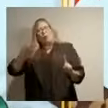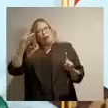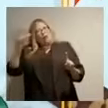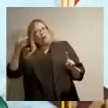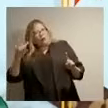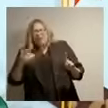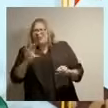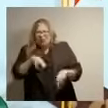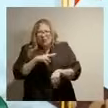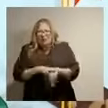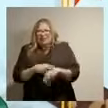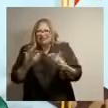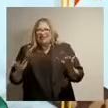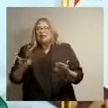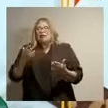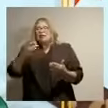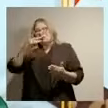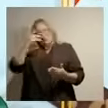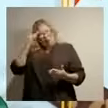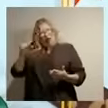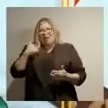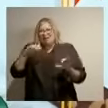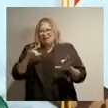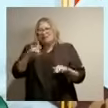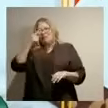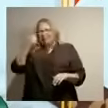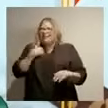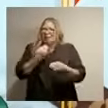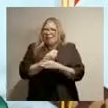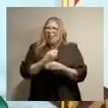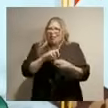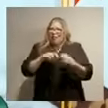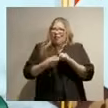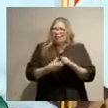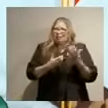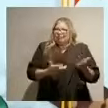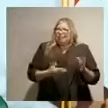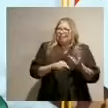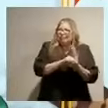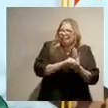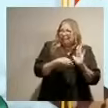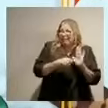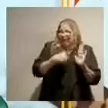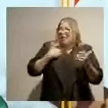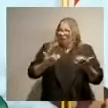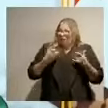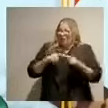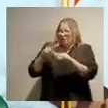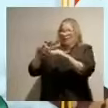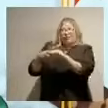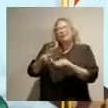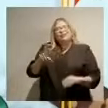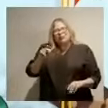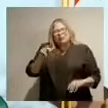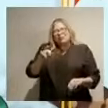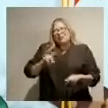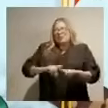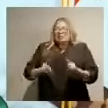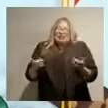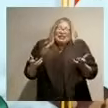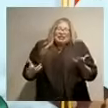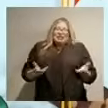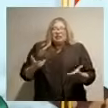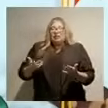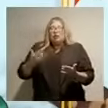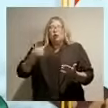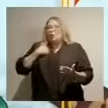because we have a math problem. Is this what I want to do? No. But the alternative, you know, we can eliminate our expansion